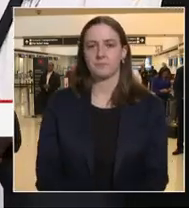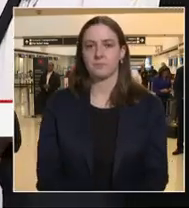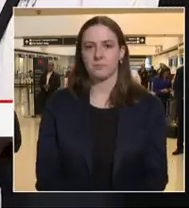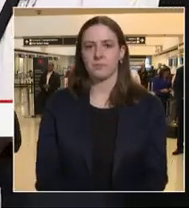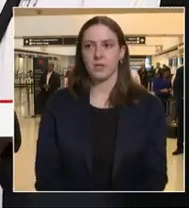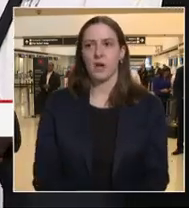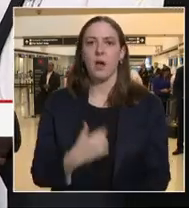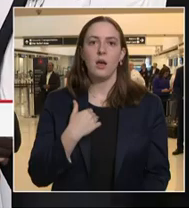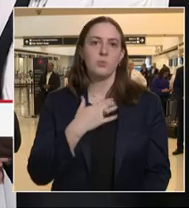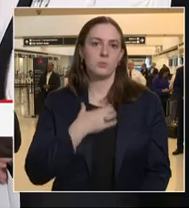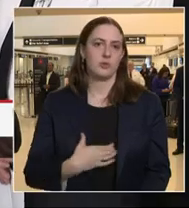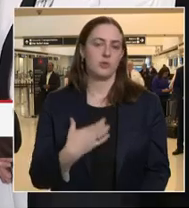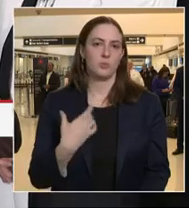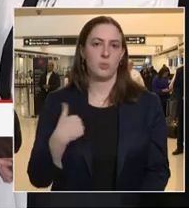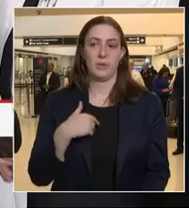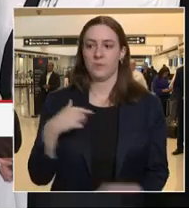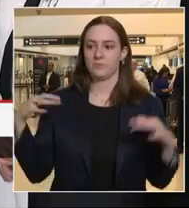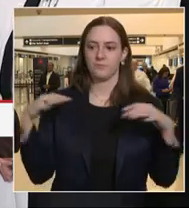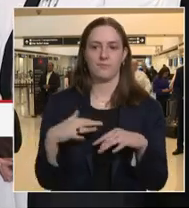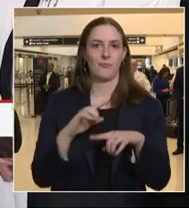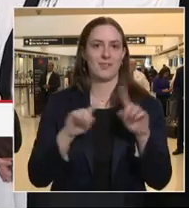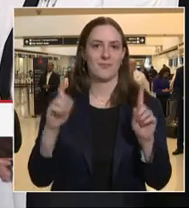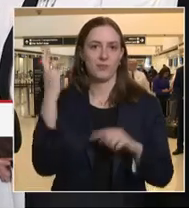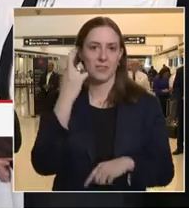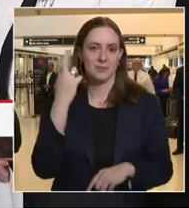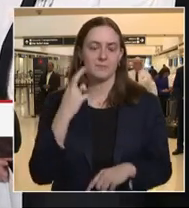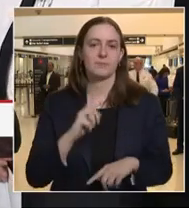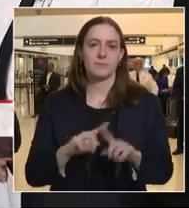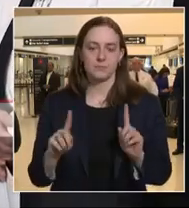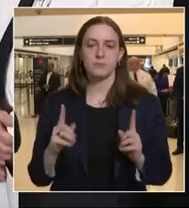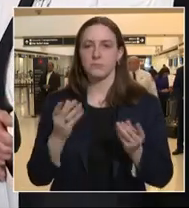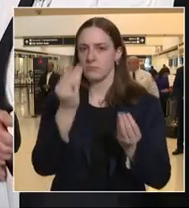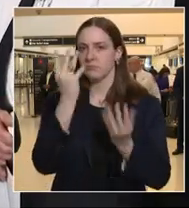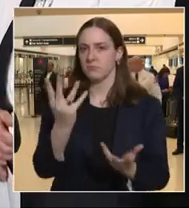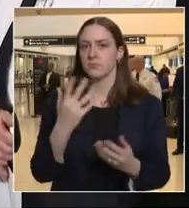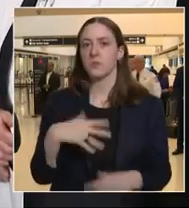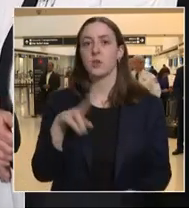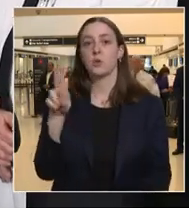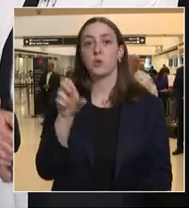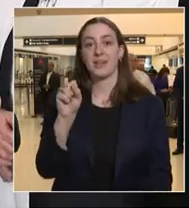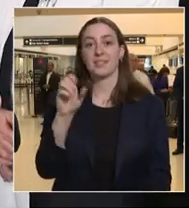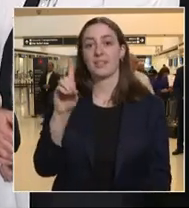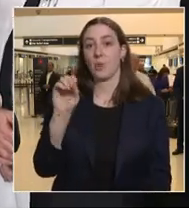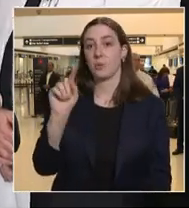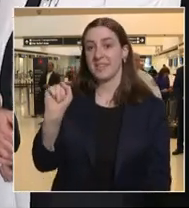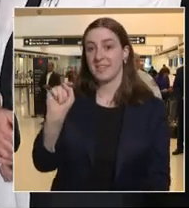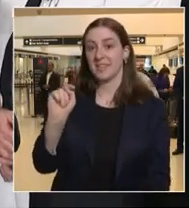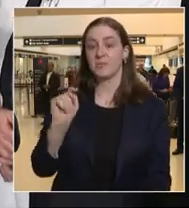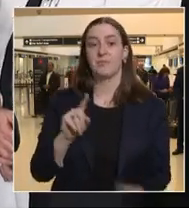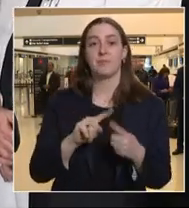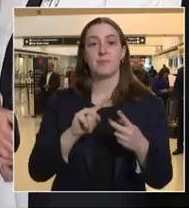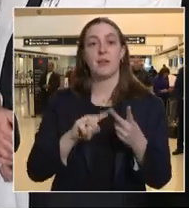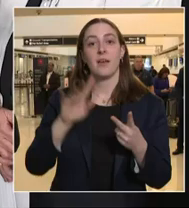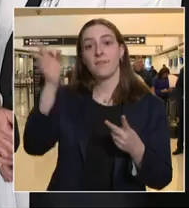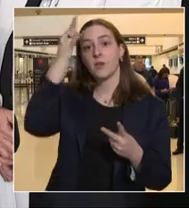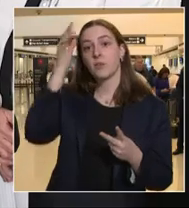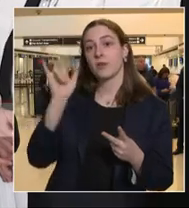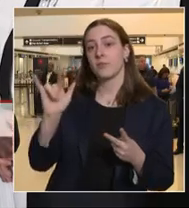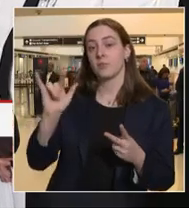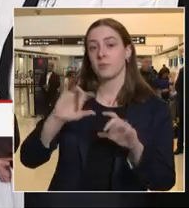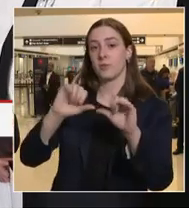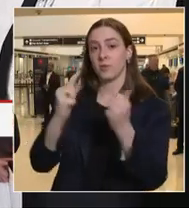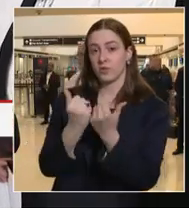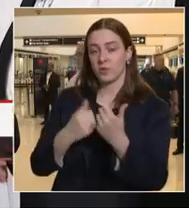purposes today. I just want to let you know that the Department of Transportation, the FAA, along with the White House, President